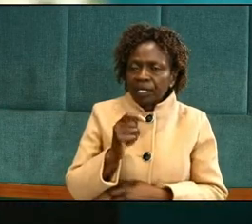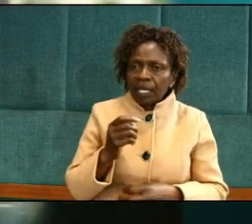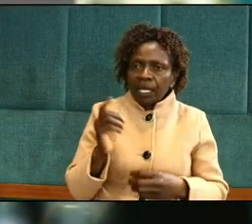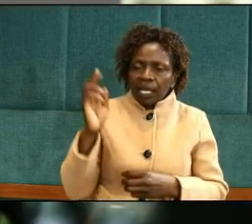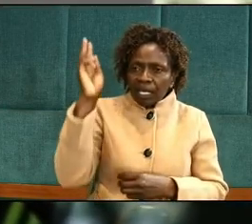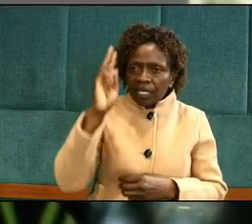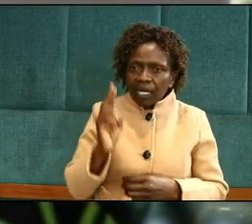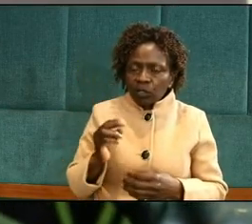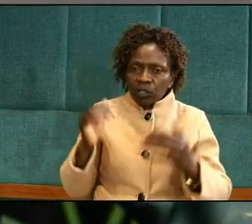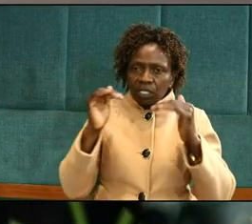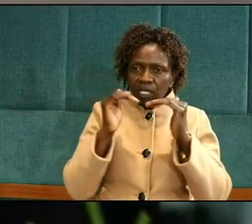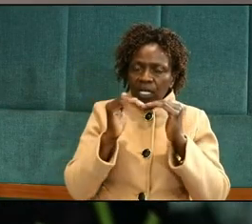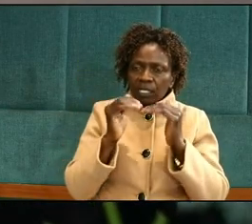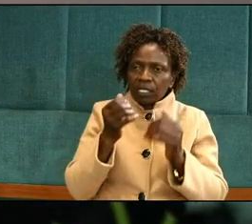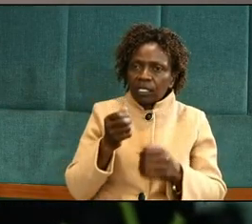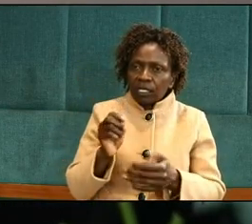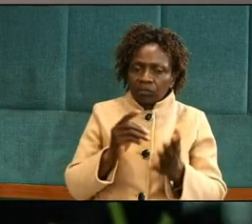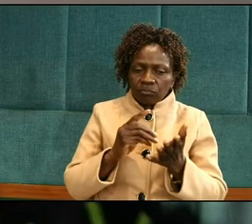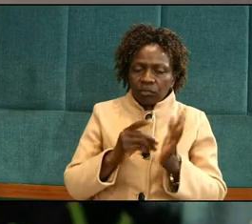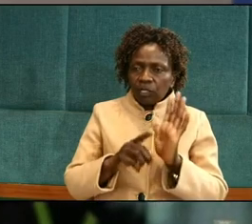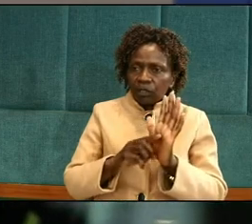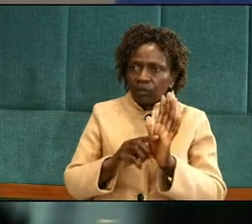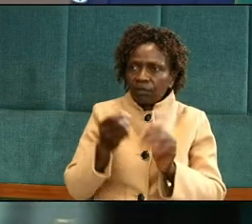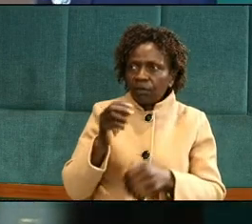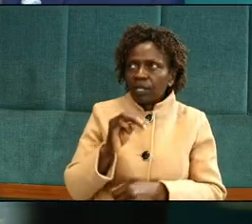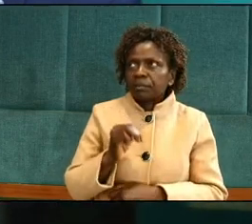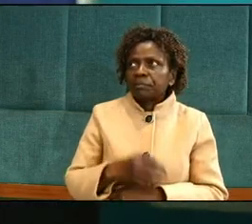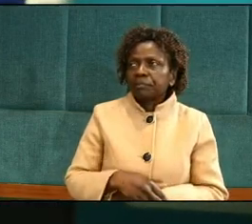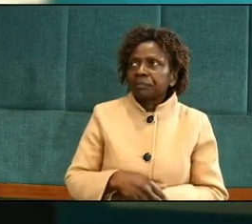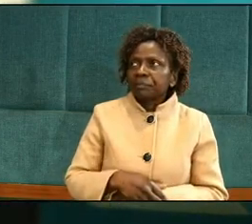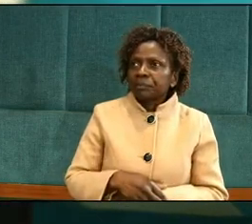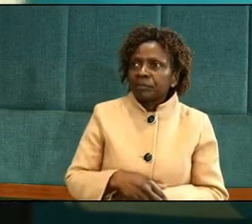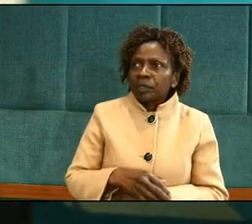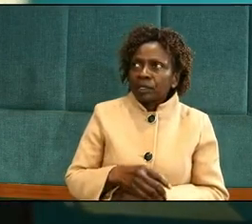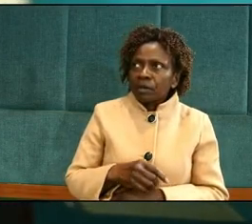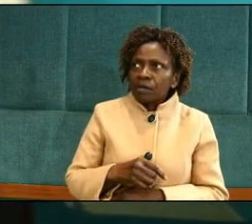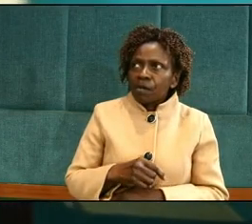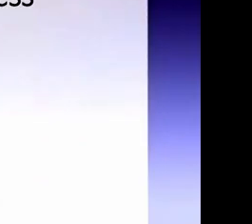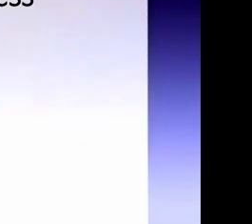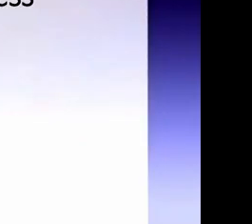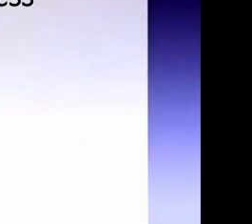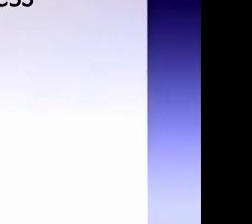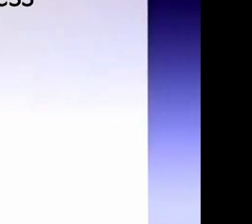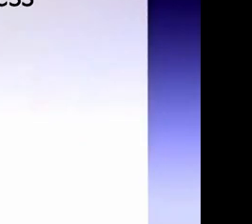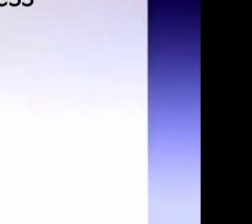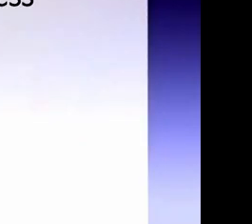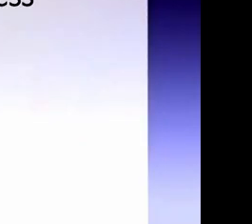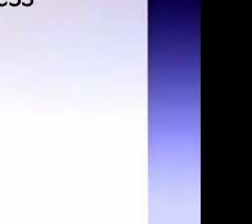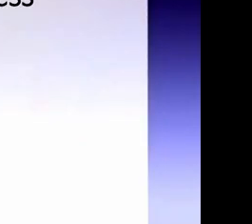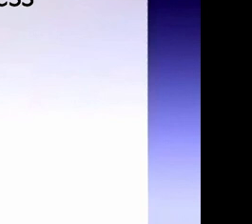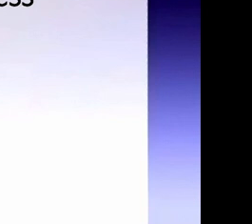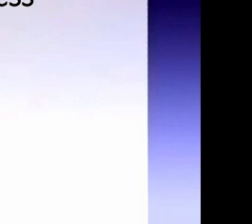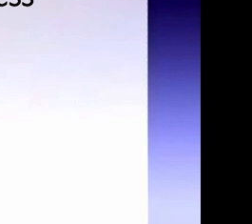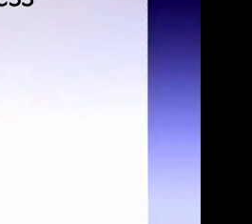international standards that the divine has set for it. This model, that is the model of